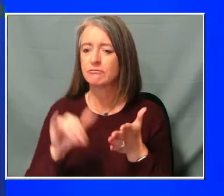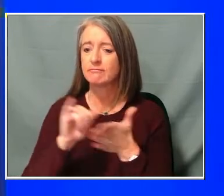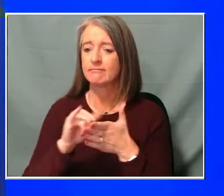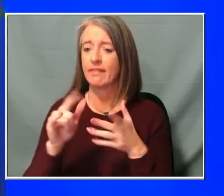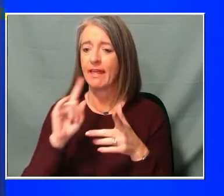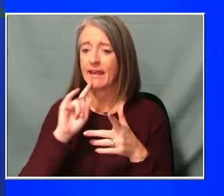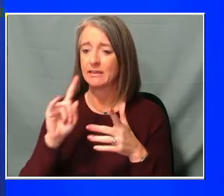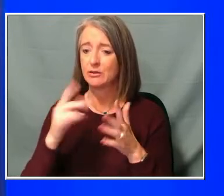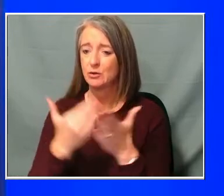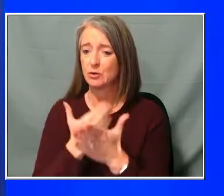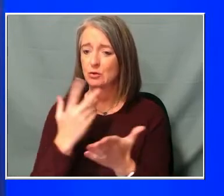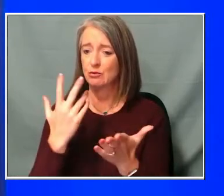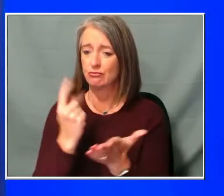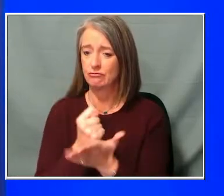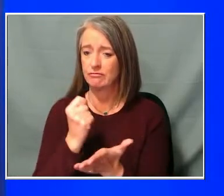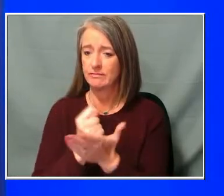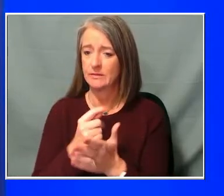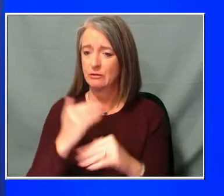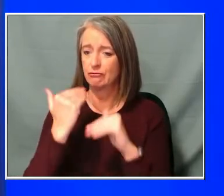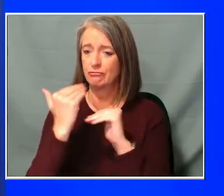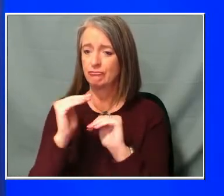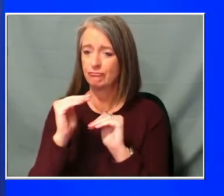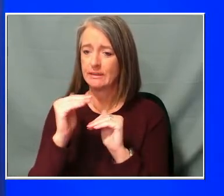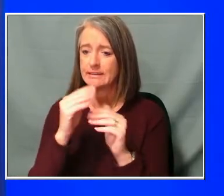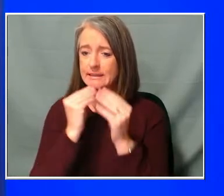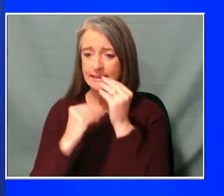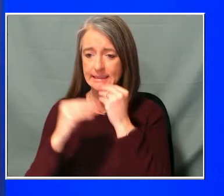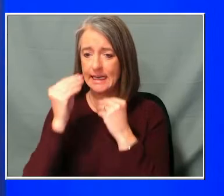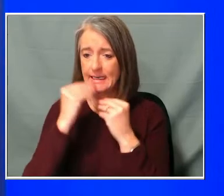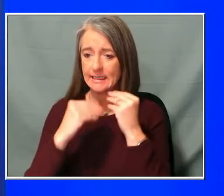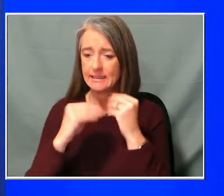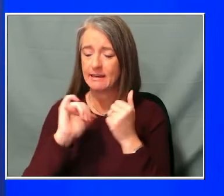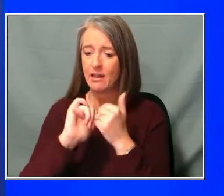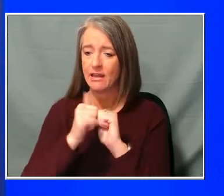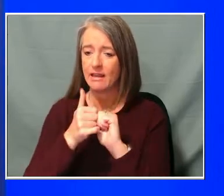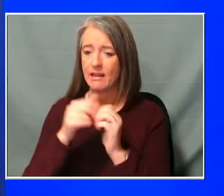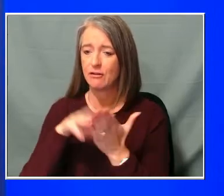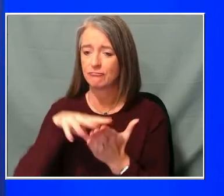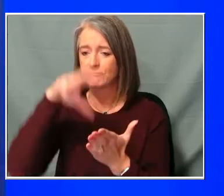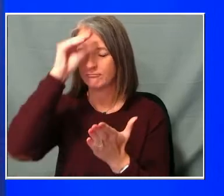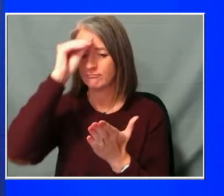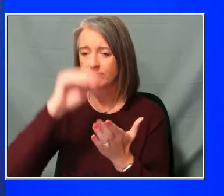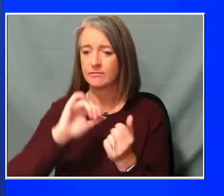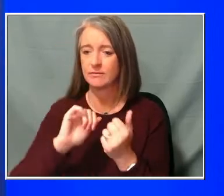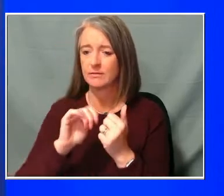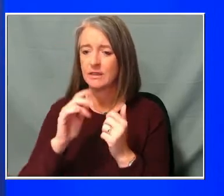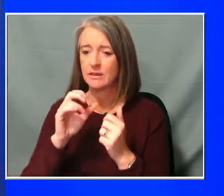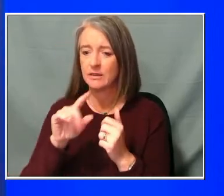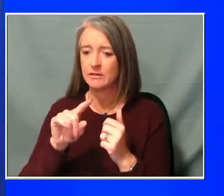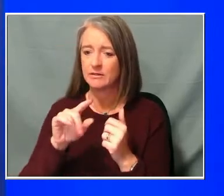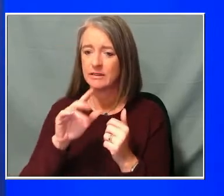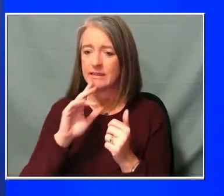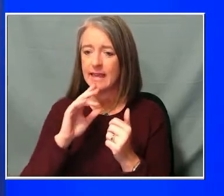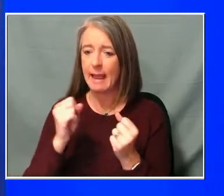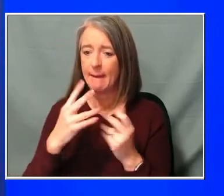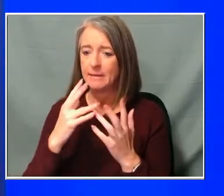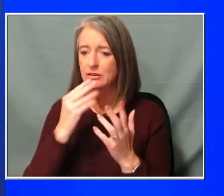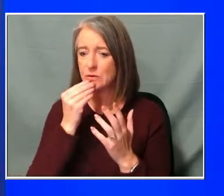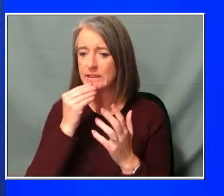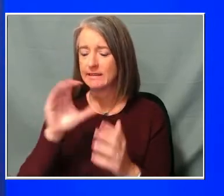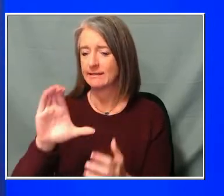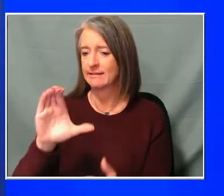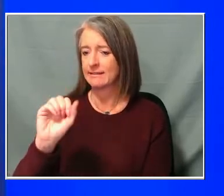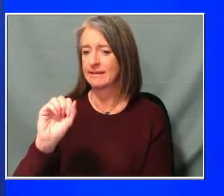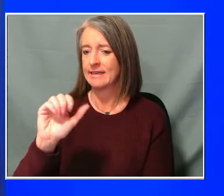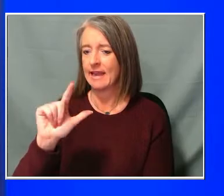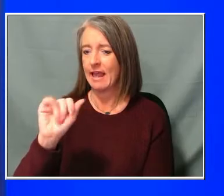a very strict diet involves and learn how to make the most out of just a few hundred calories a day. But let's